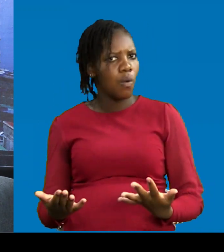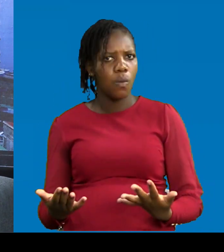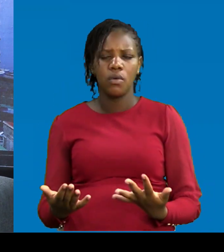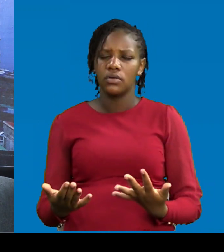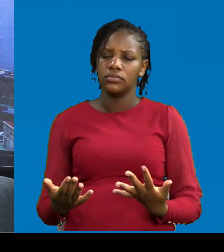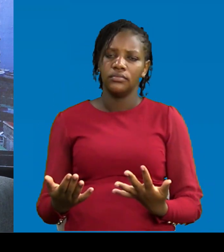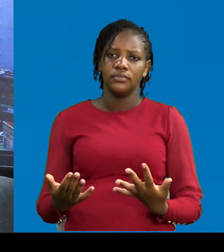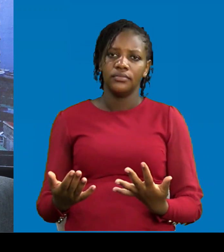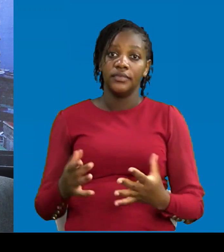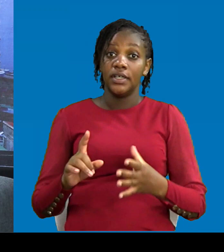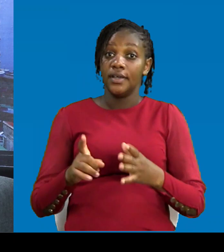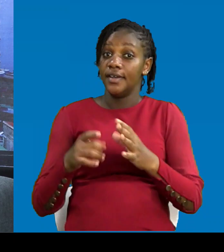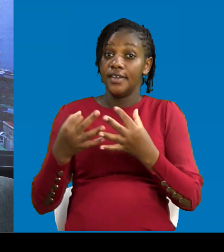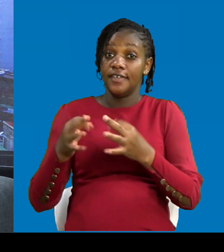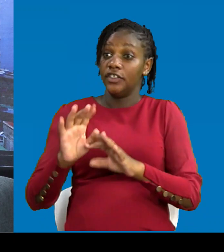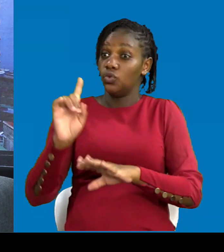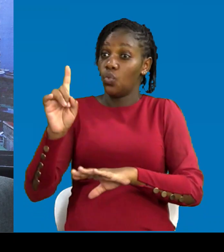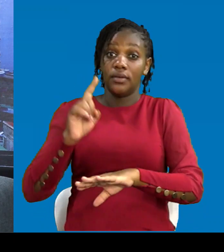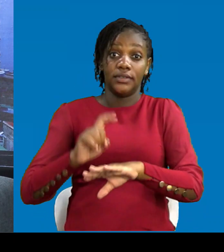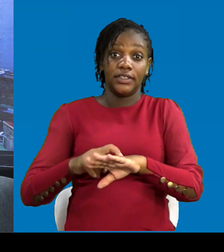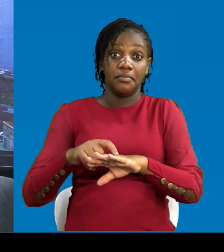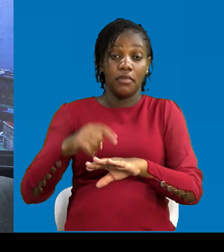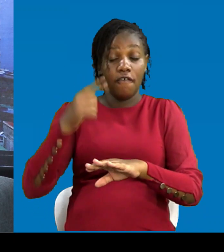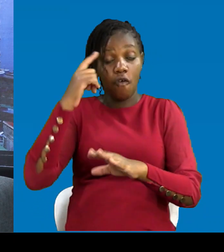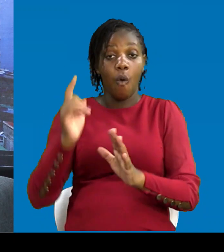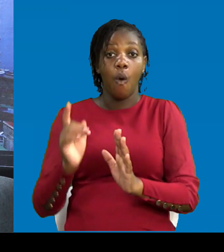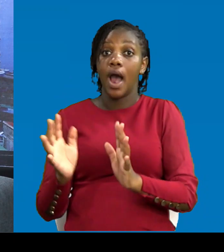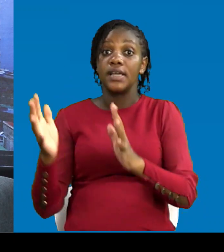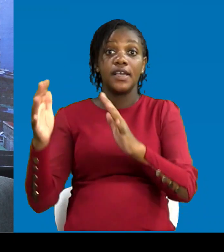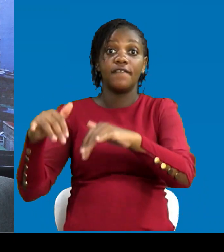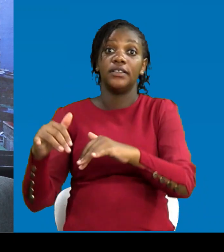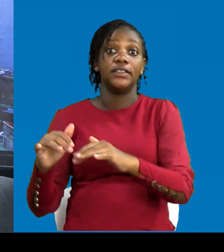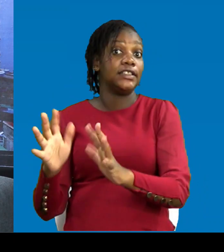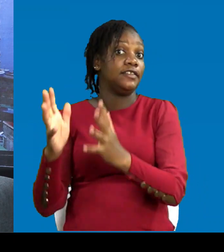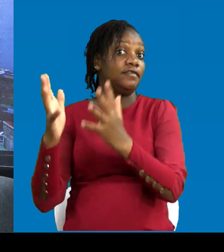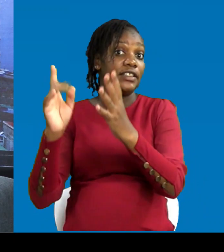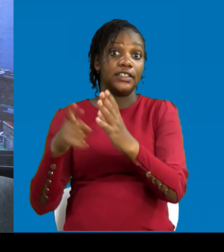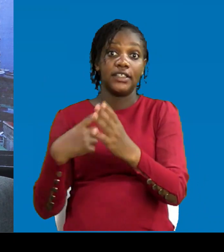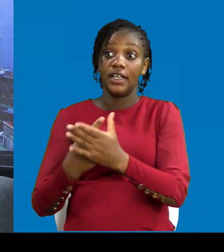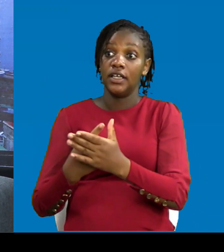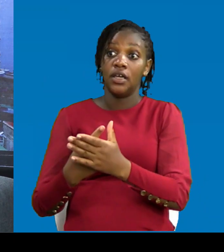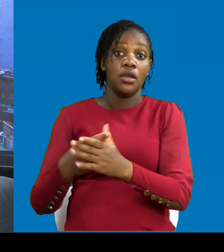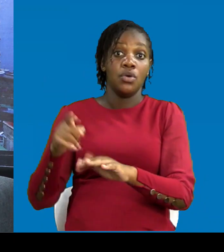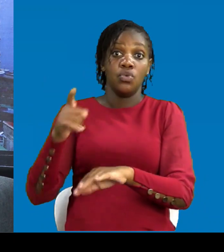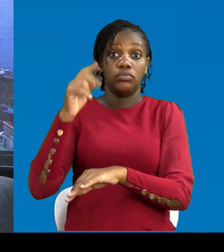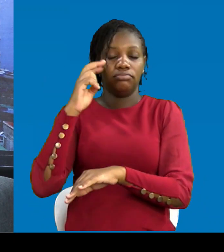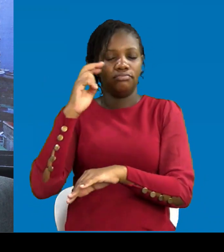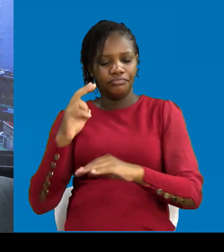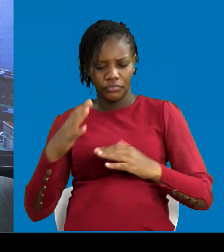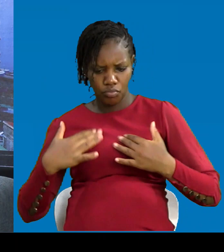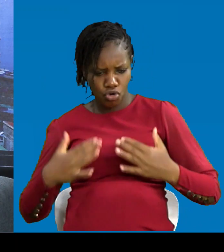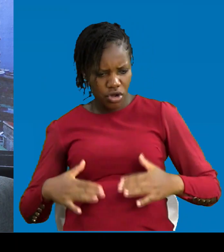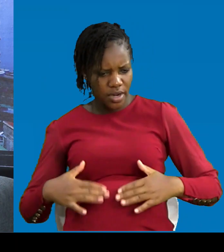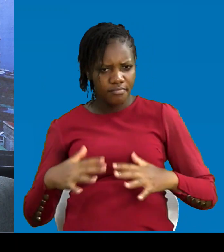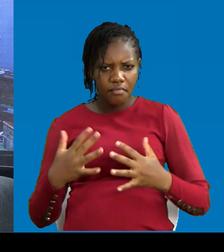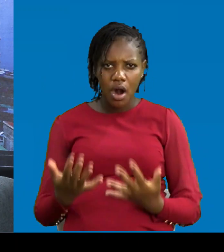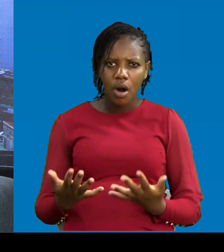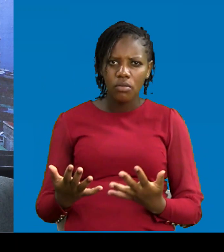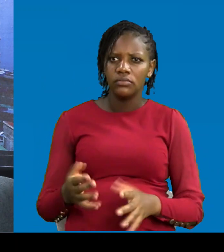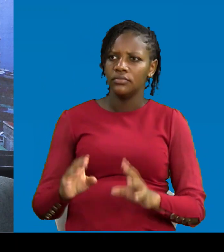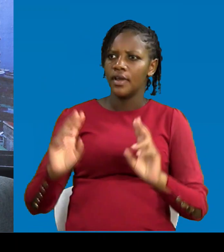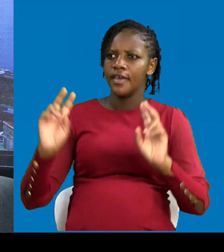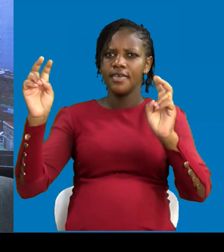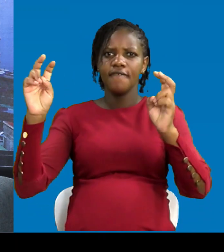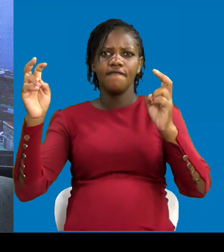those. If it's one time, maybe if it's for an event, then we are looking at your the client's body type, what is the theme for